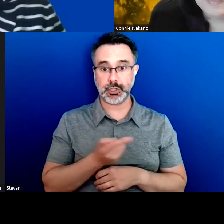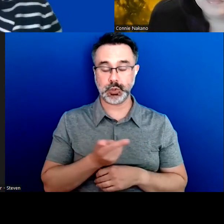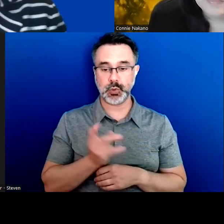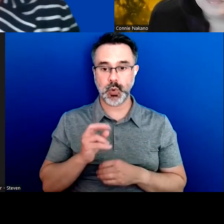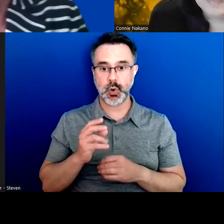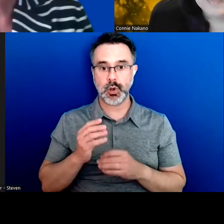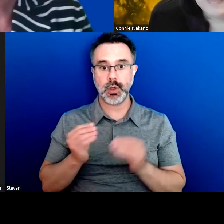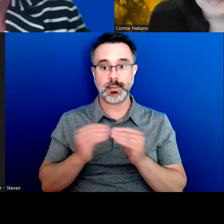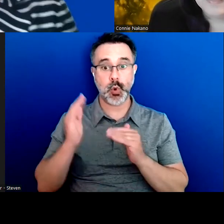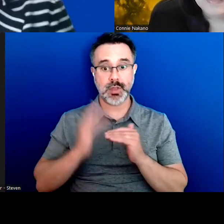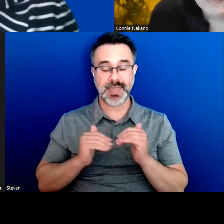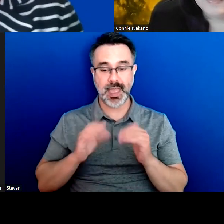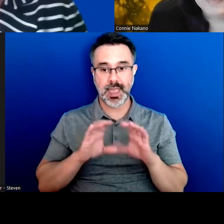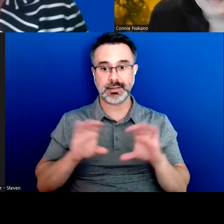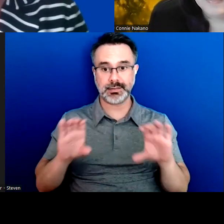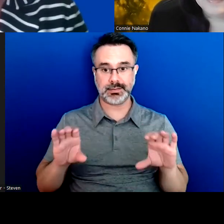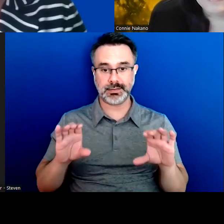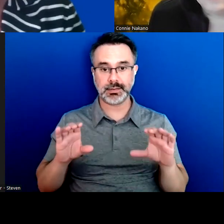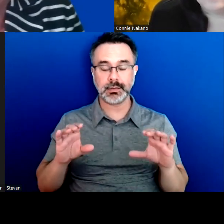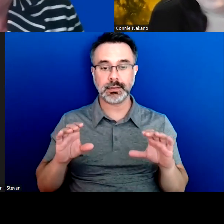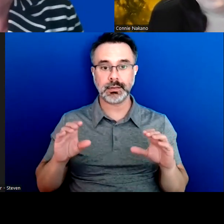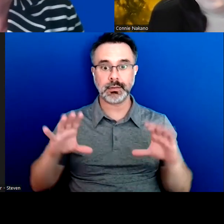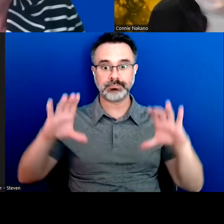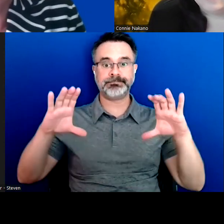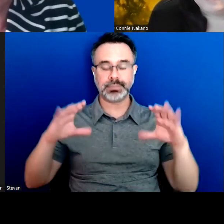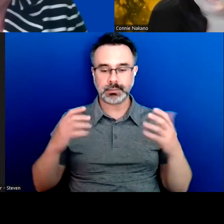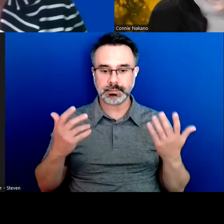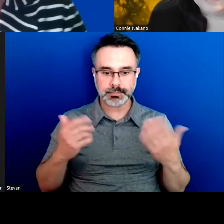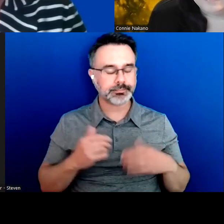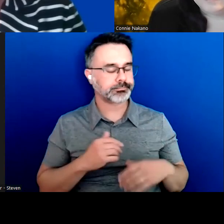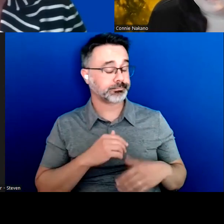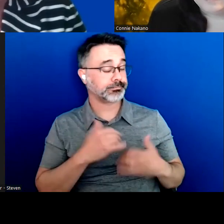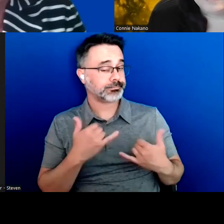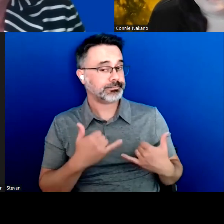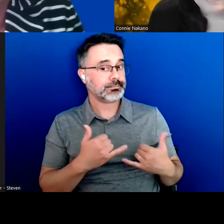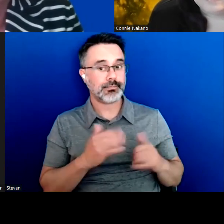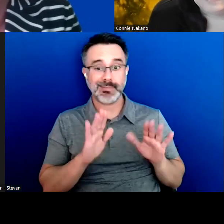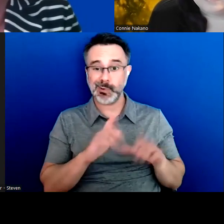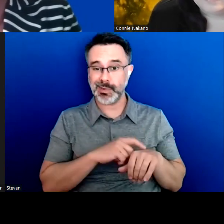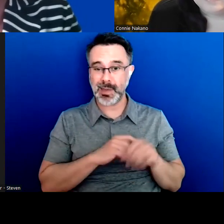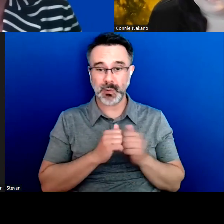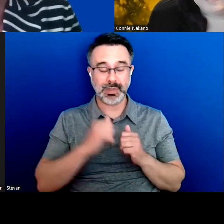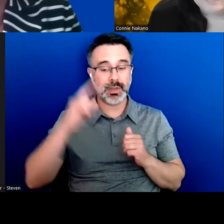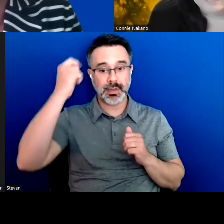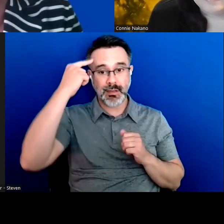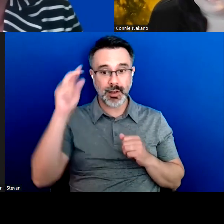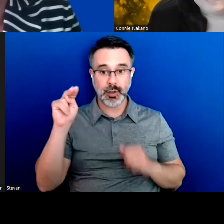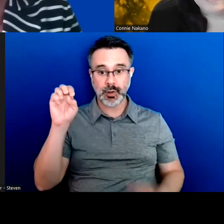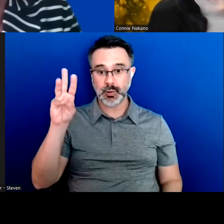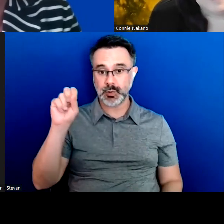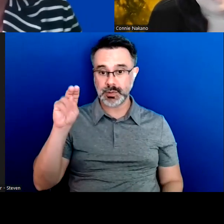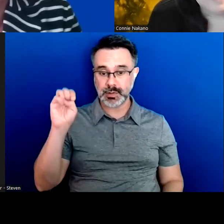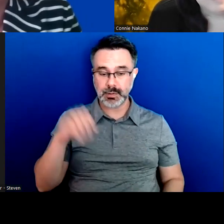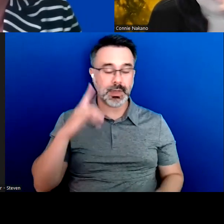So this is a really exciting time for the state of California and the leadership we have with Governor Newsom and California's Secretary of